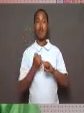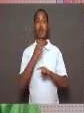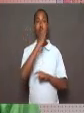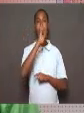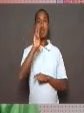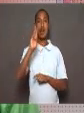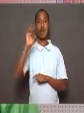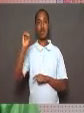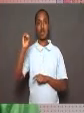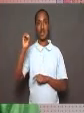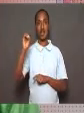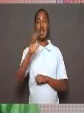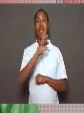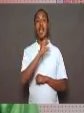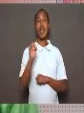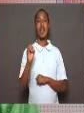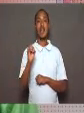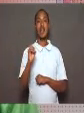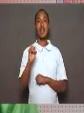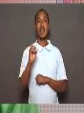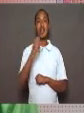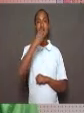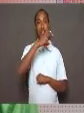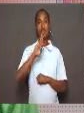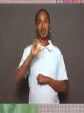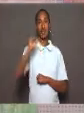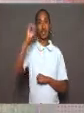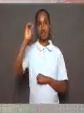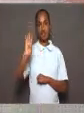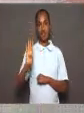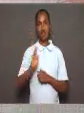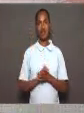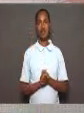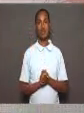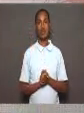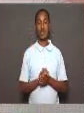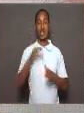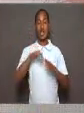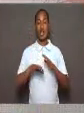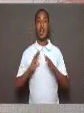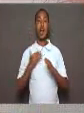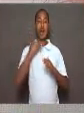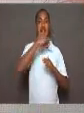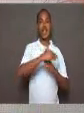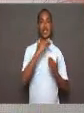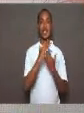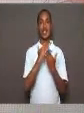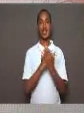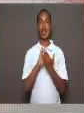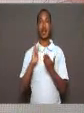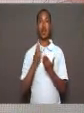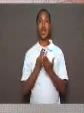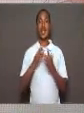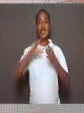copper 2 oxide and sulfuric acid. In our next lesson, we